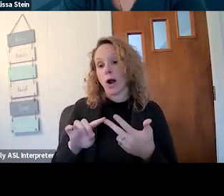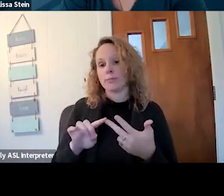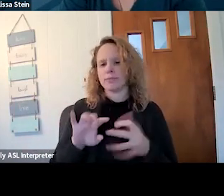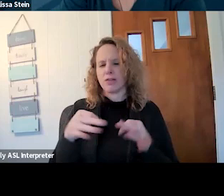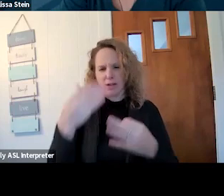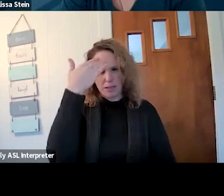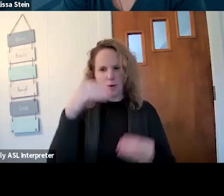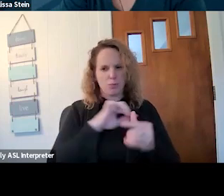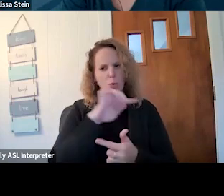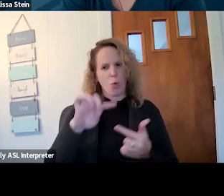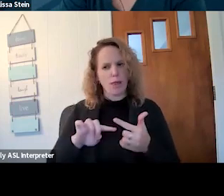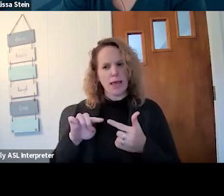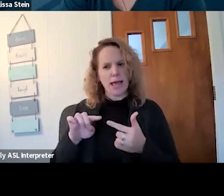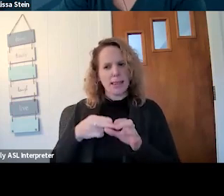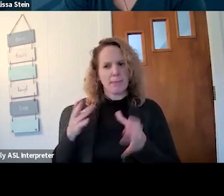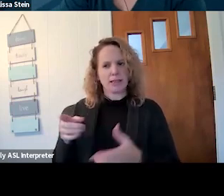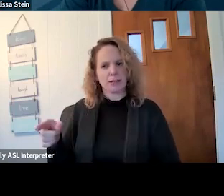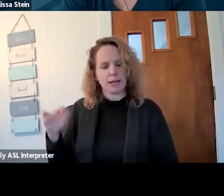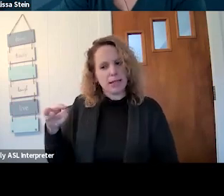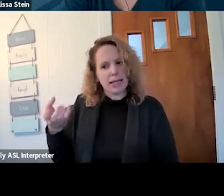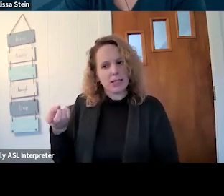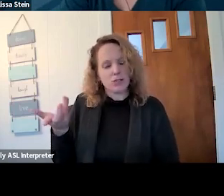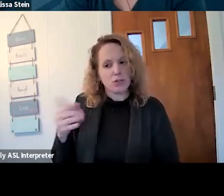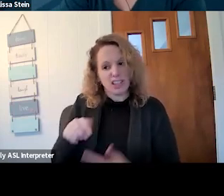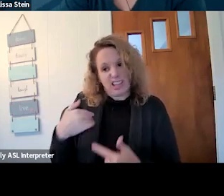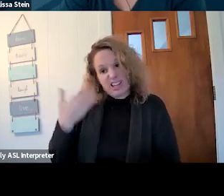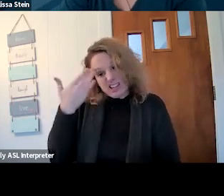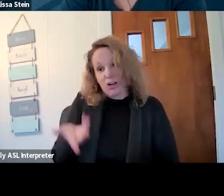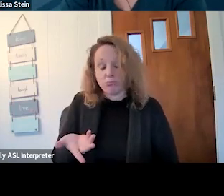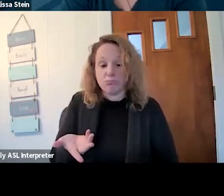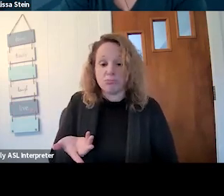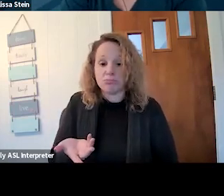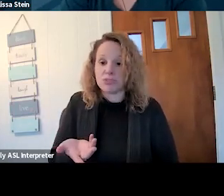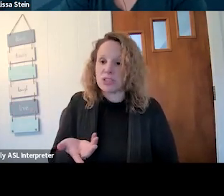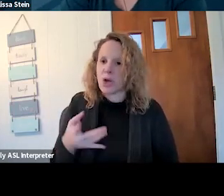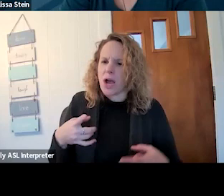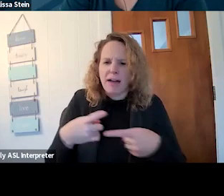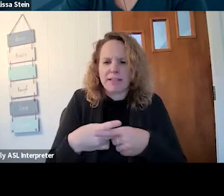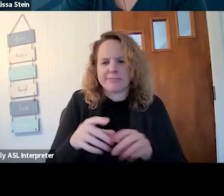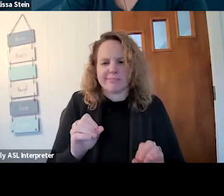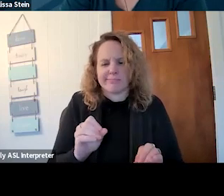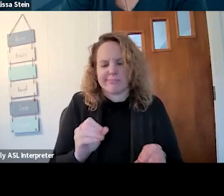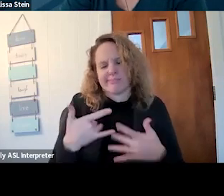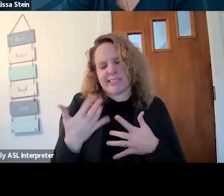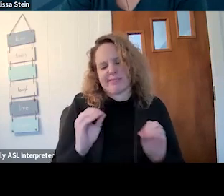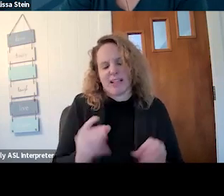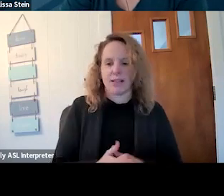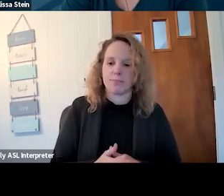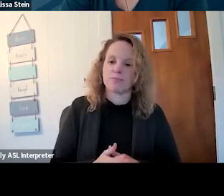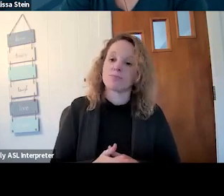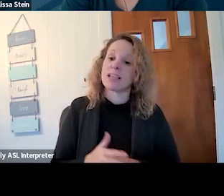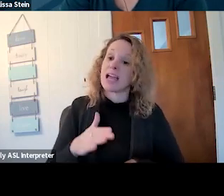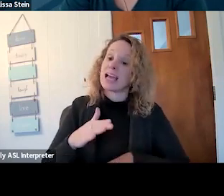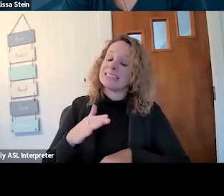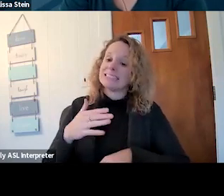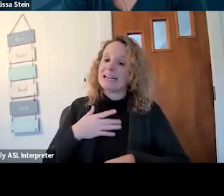more about the history of the person than I do. So there's really no conflict there. I'm very careful to ask about